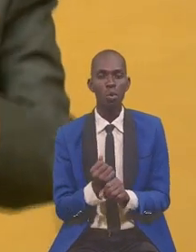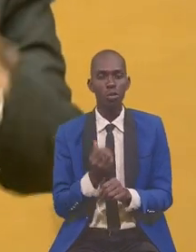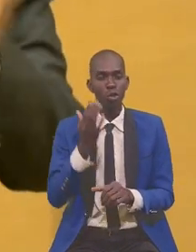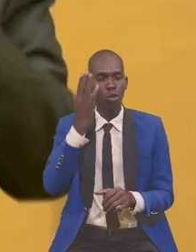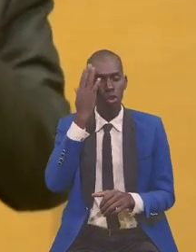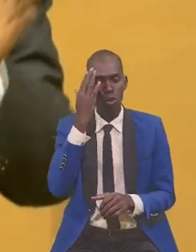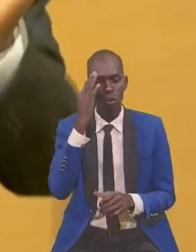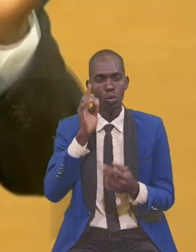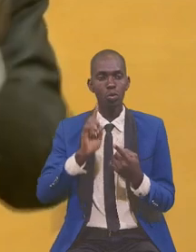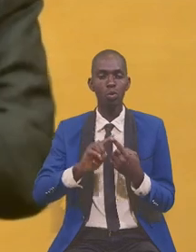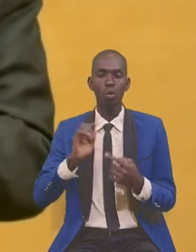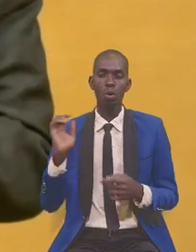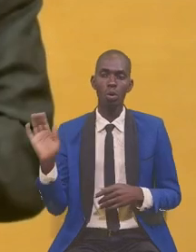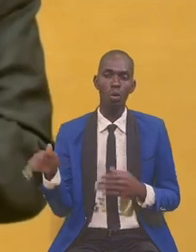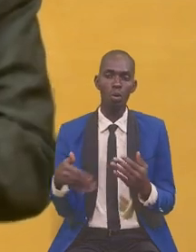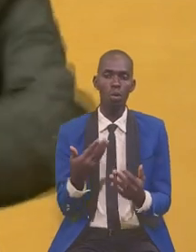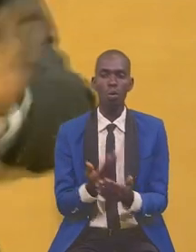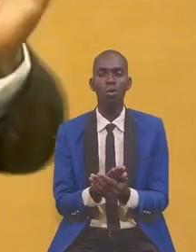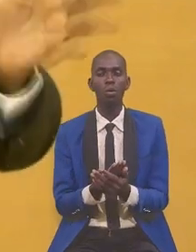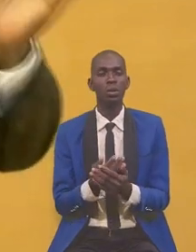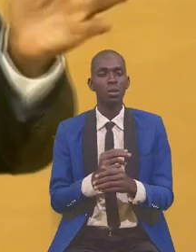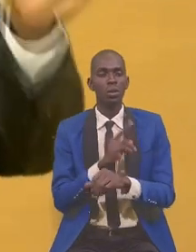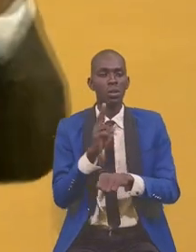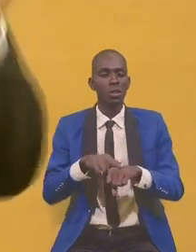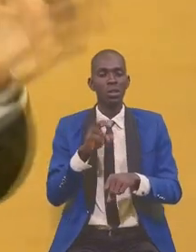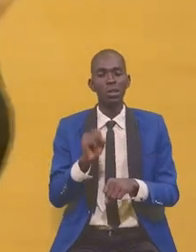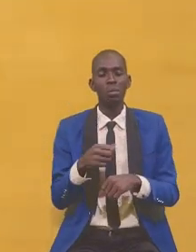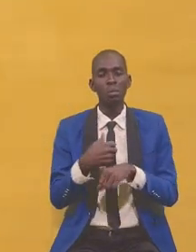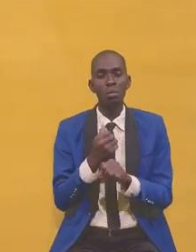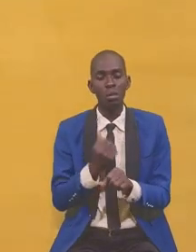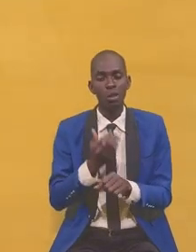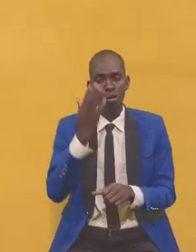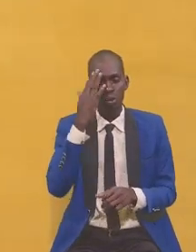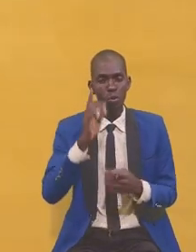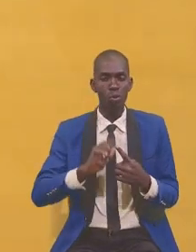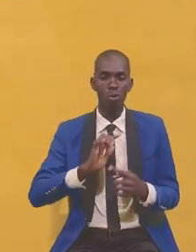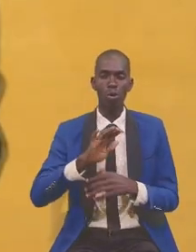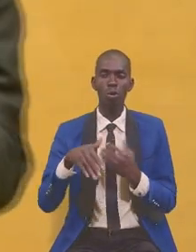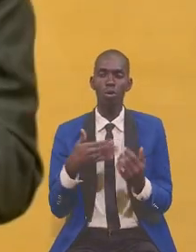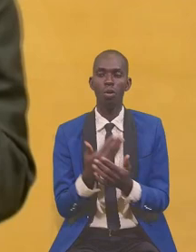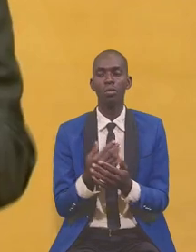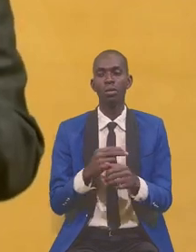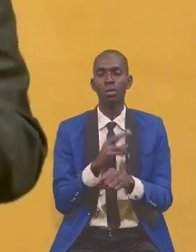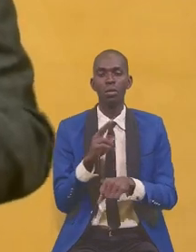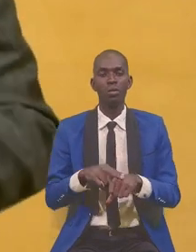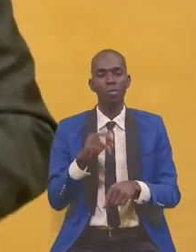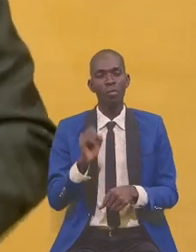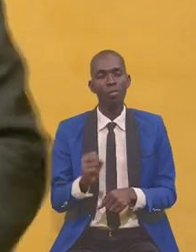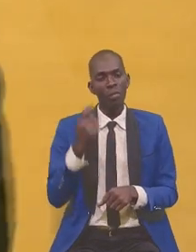known to all nations. Made known to all nations for